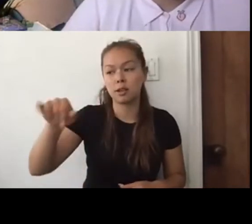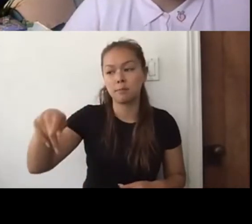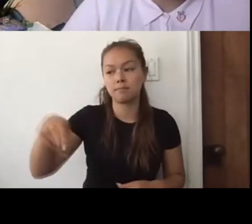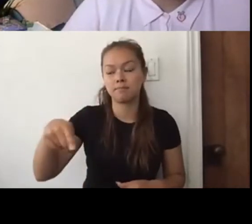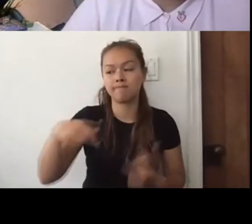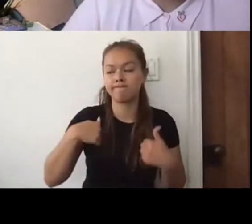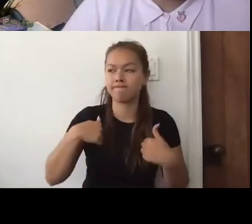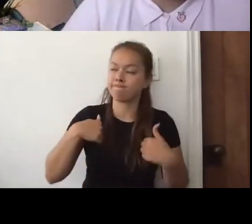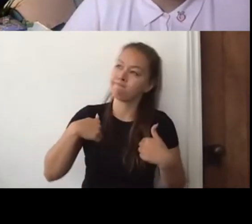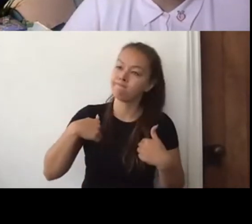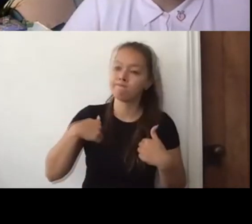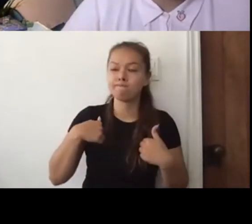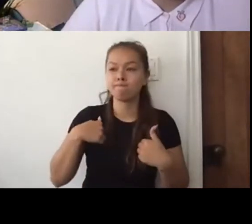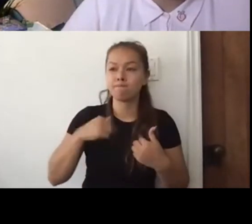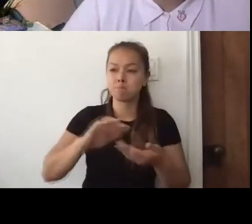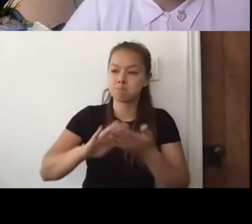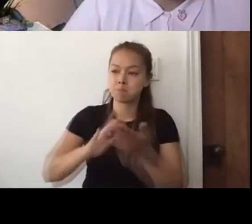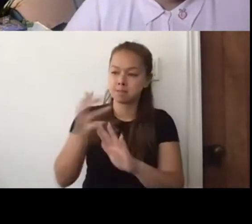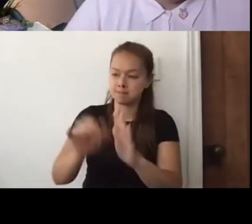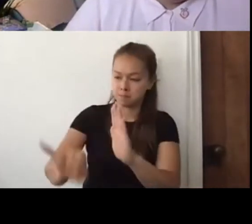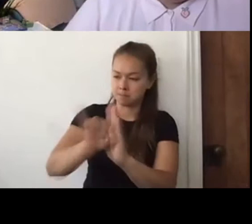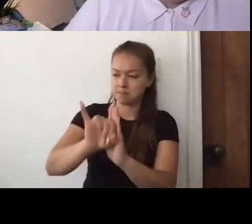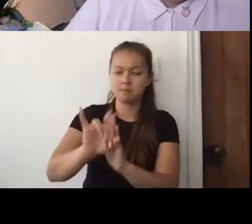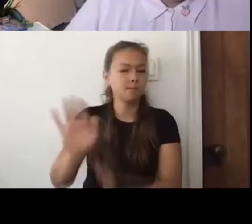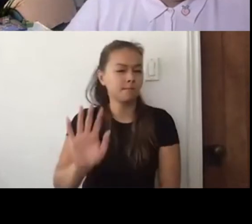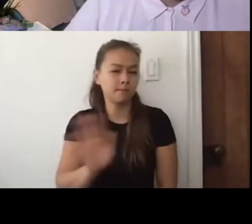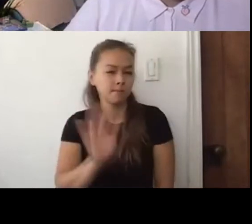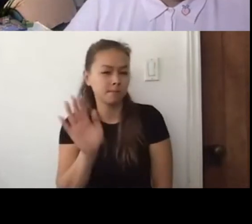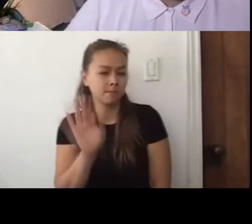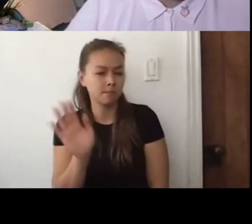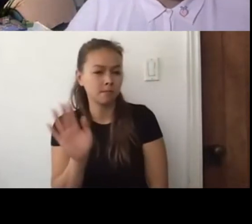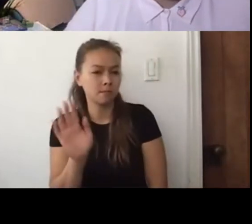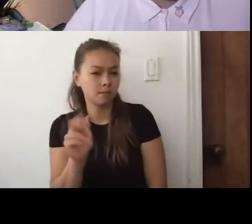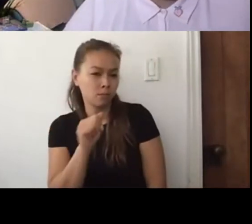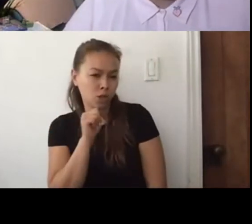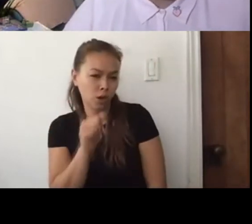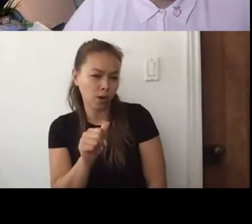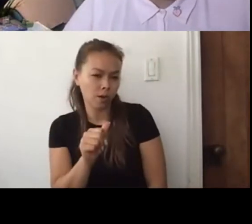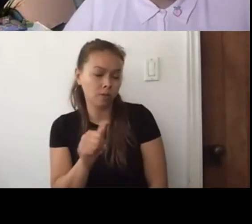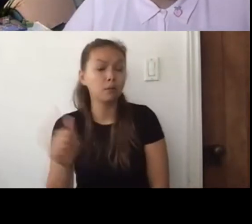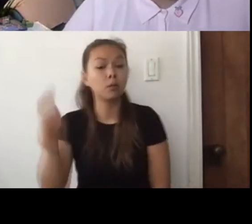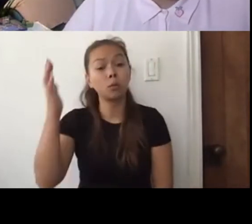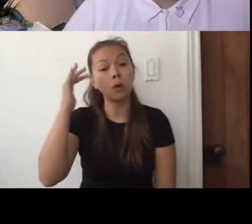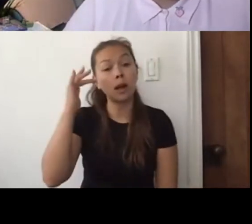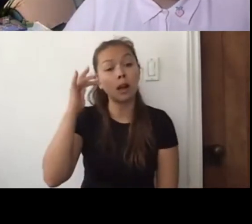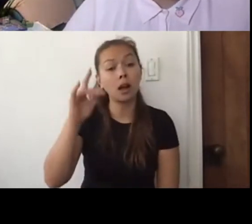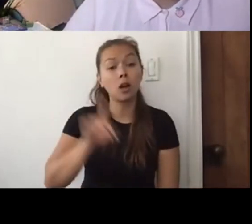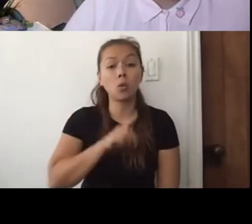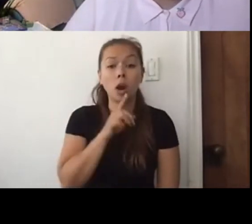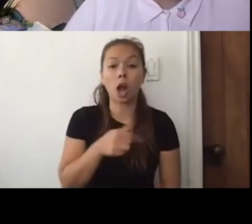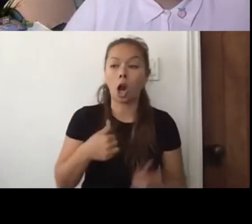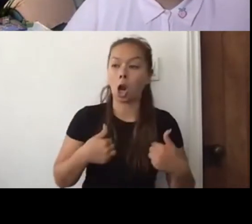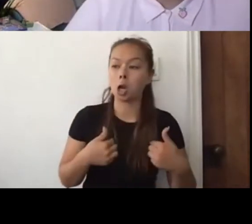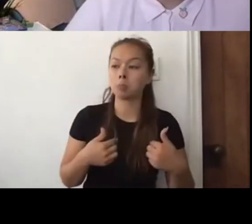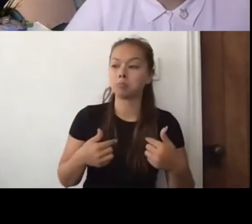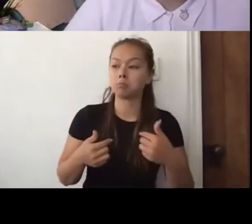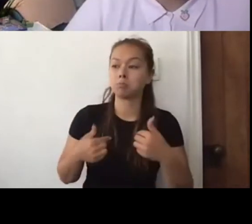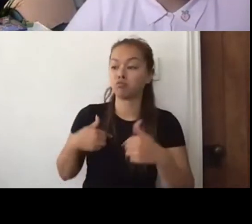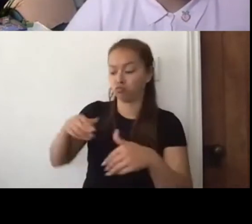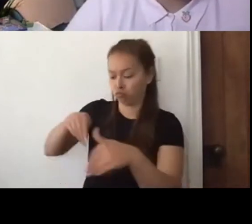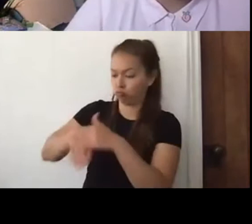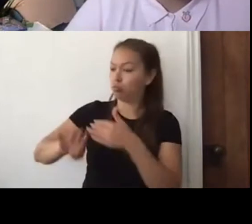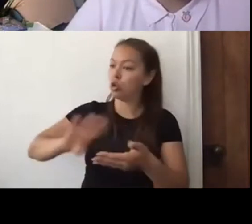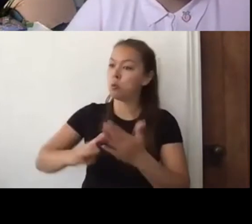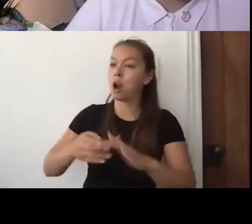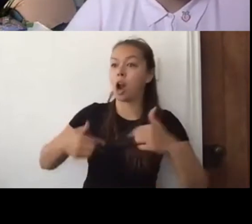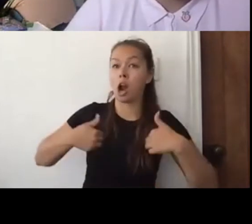being an ally as an identity, because it's not about you stepping into a community and saying, this is what I'm going to do for you. It's